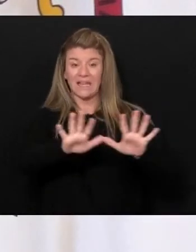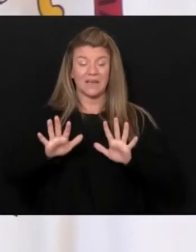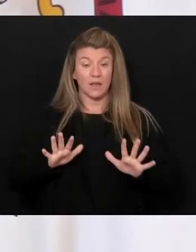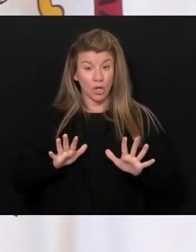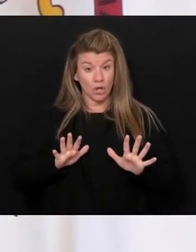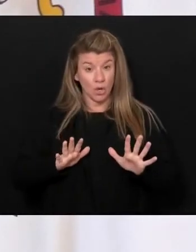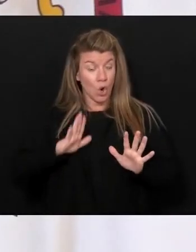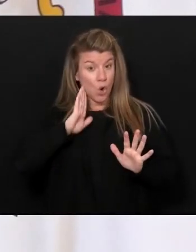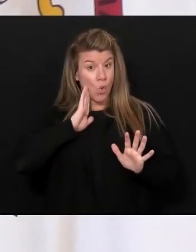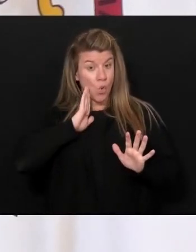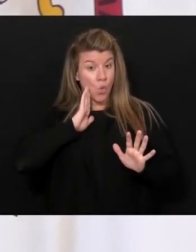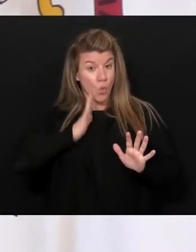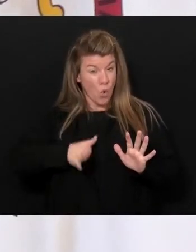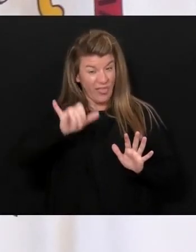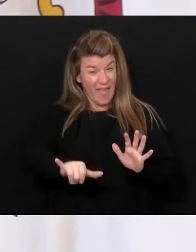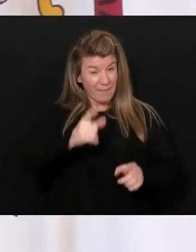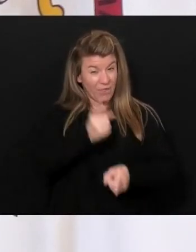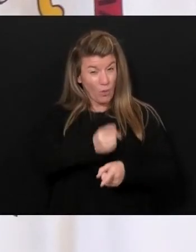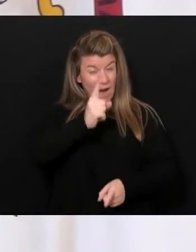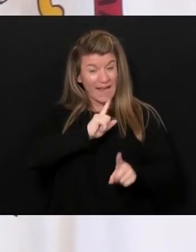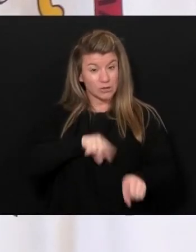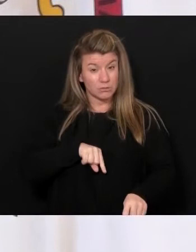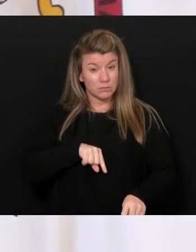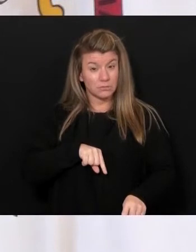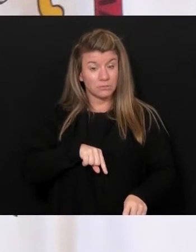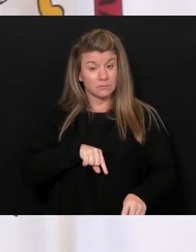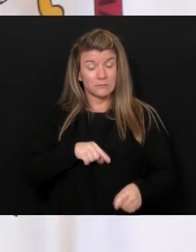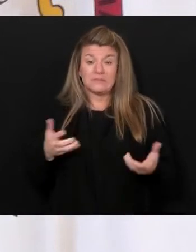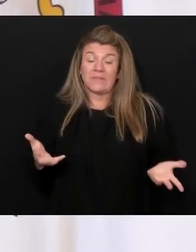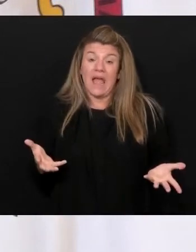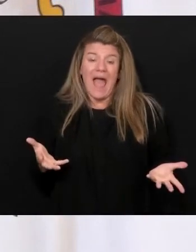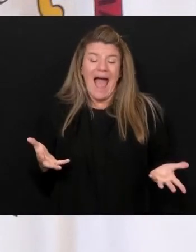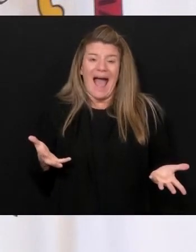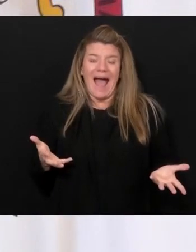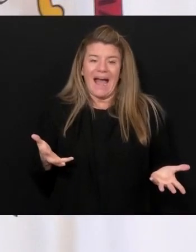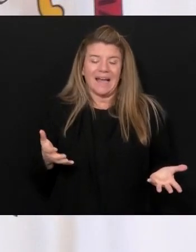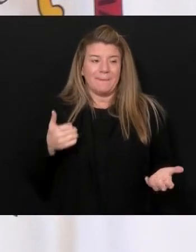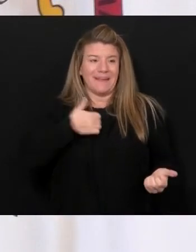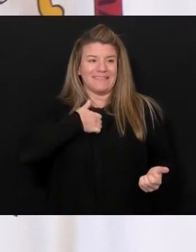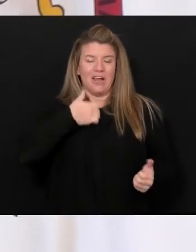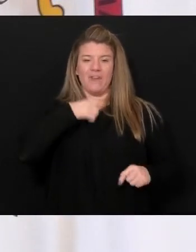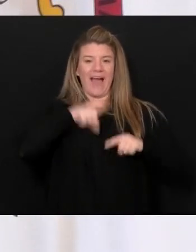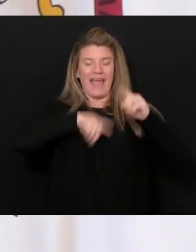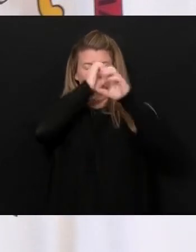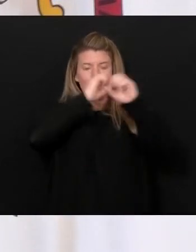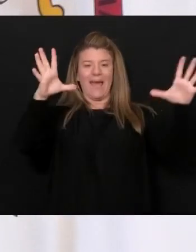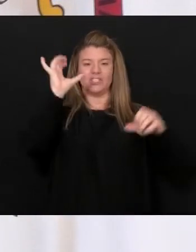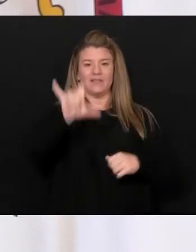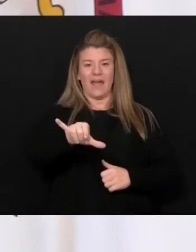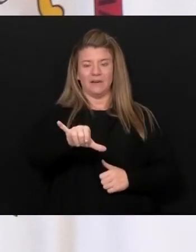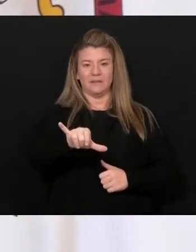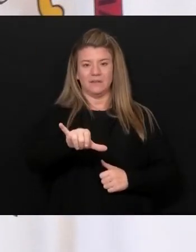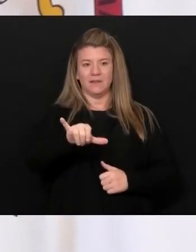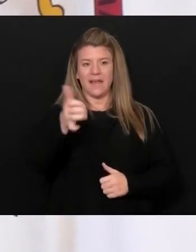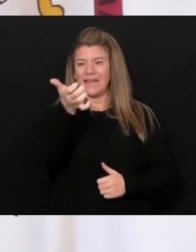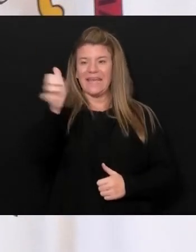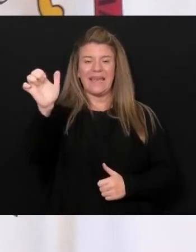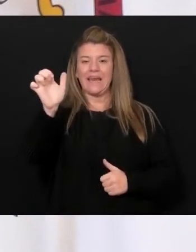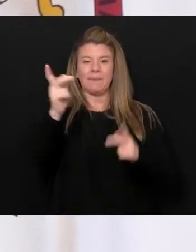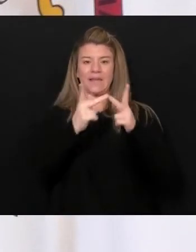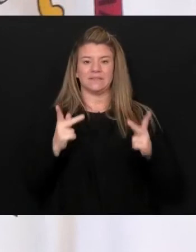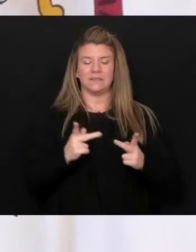Would that be the right answer? I can't imagine. I can't imagine that anywhere